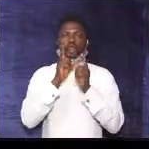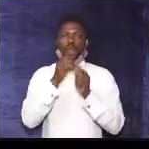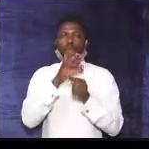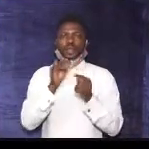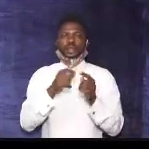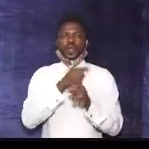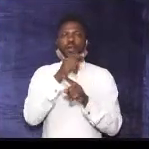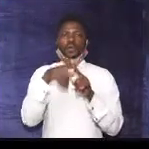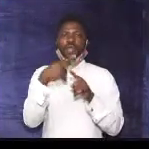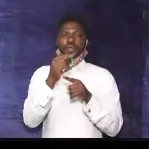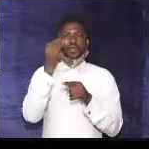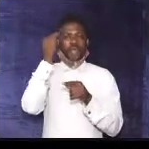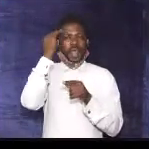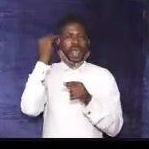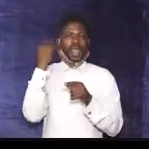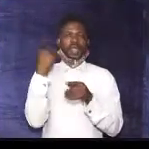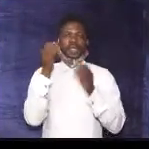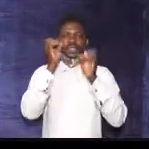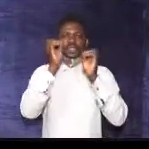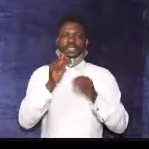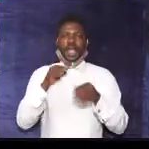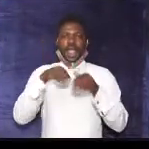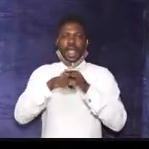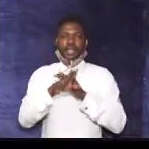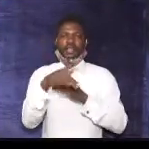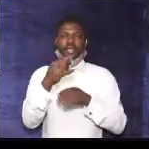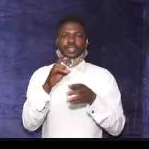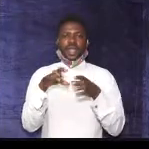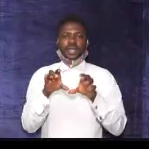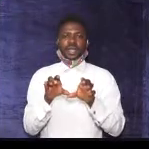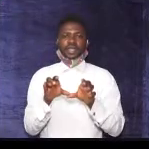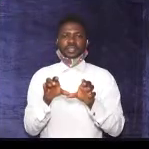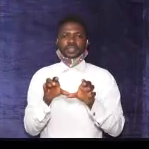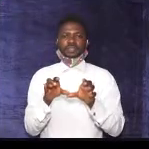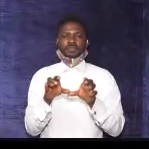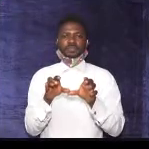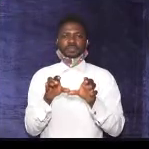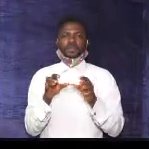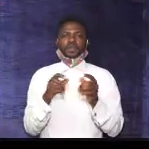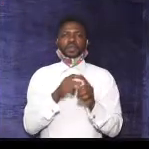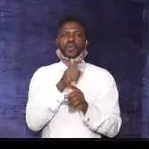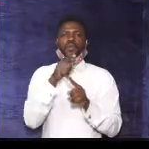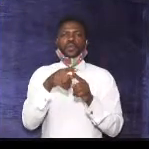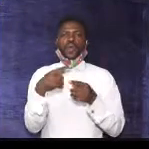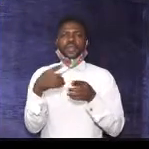stopped talking when the head teacher entered the class.